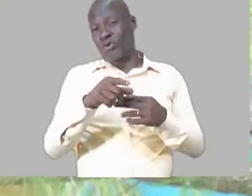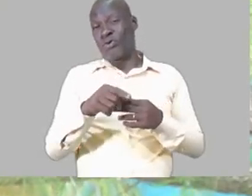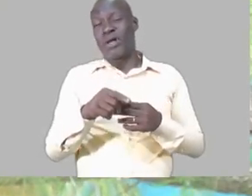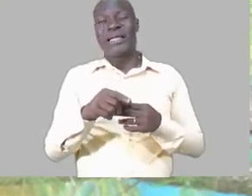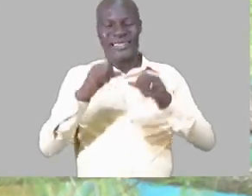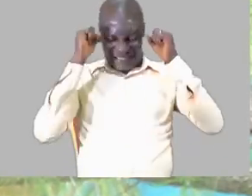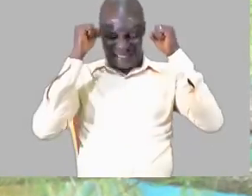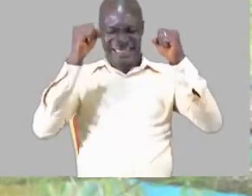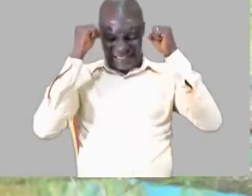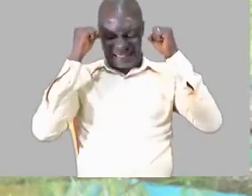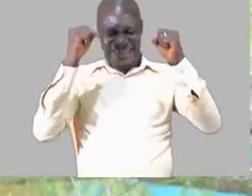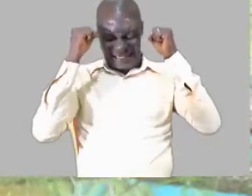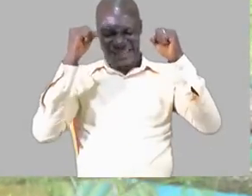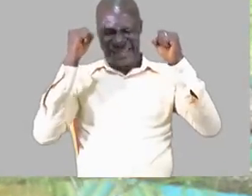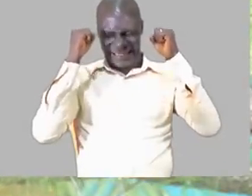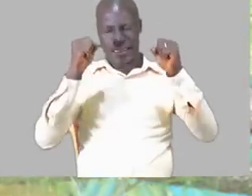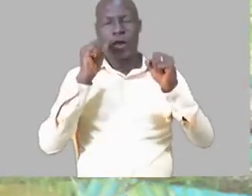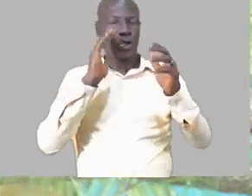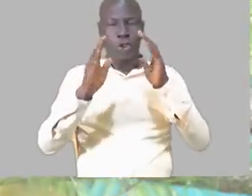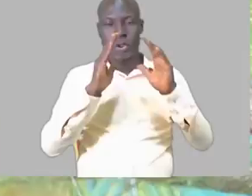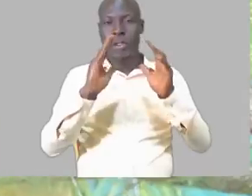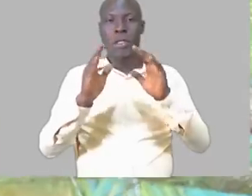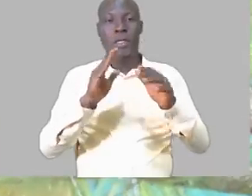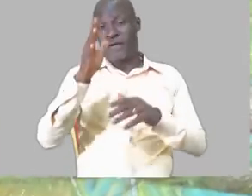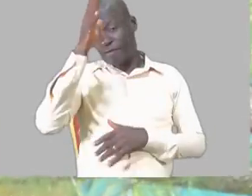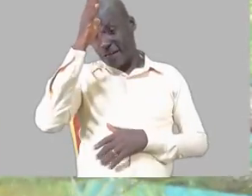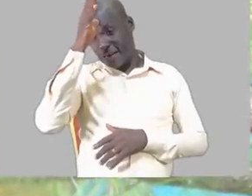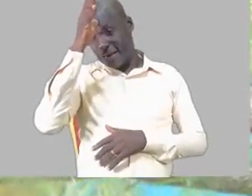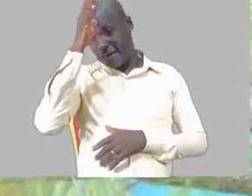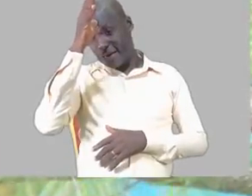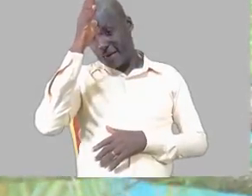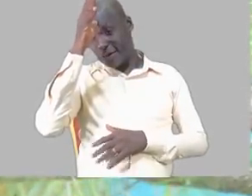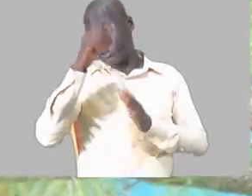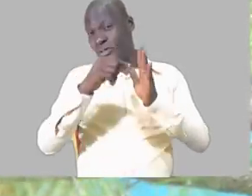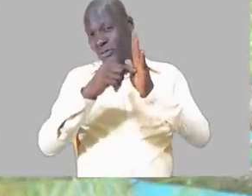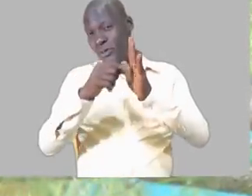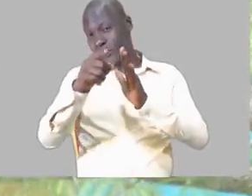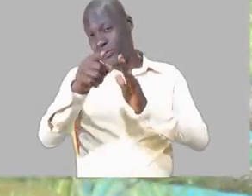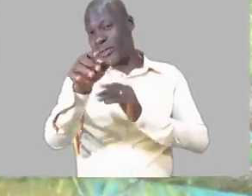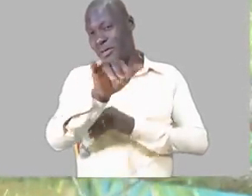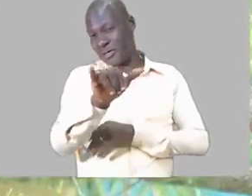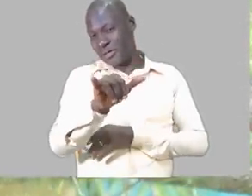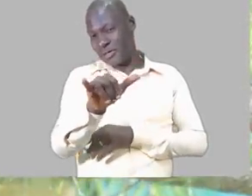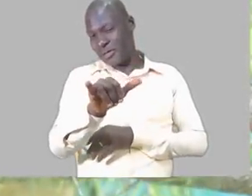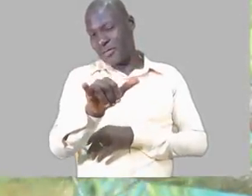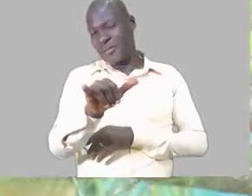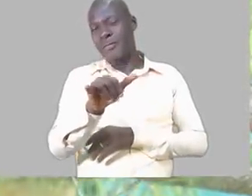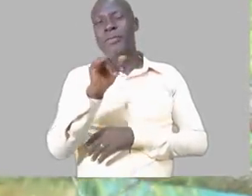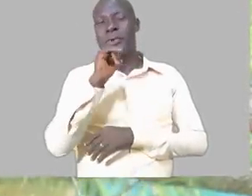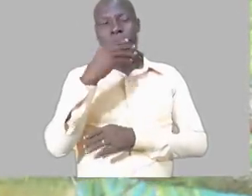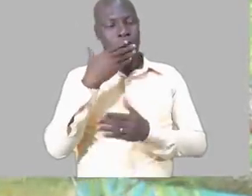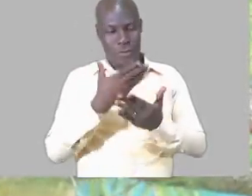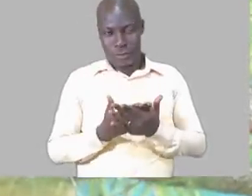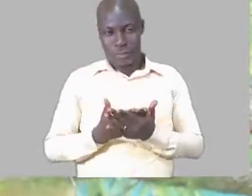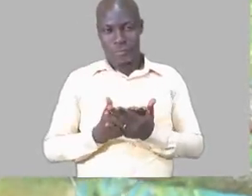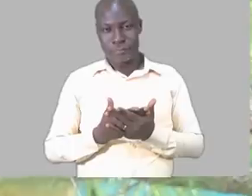na wani abre denden di okwa wo faso a wo de e kasa e de a kire wo papa no e kire se wo nsoso da bi a wo nam no enye ne